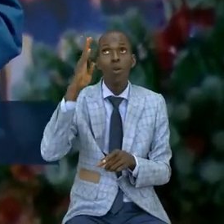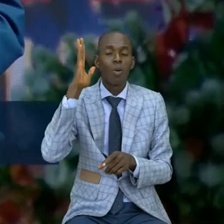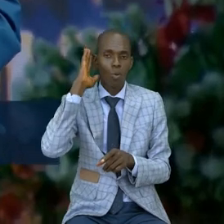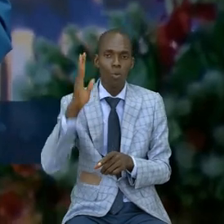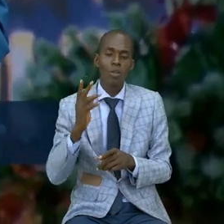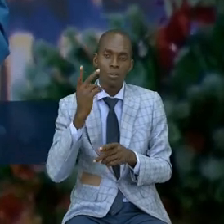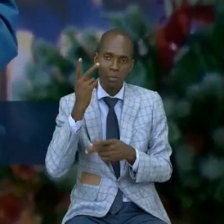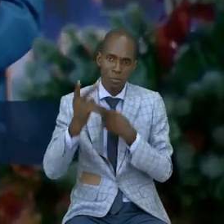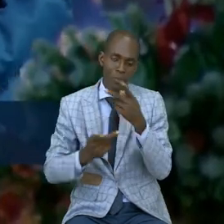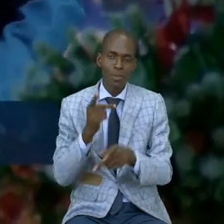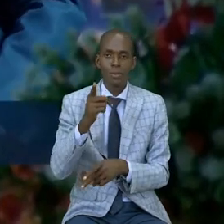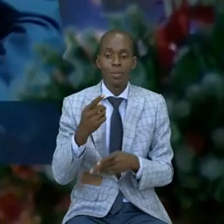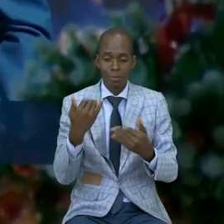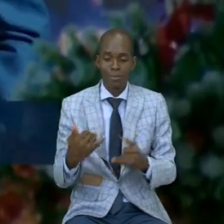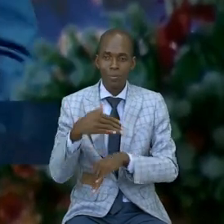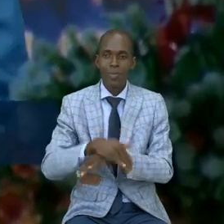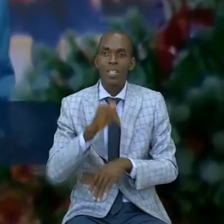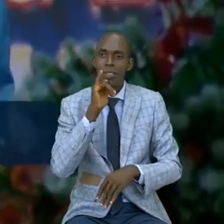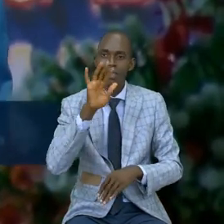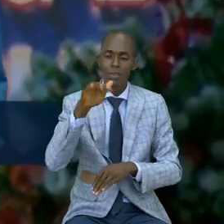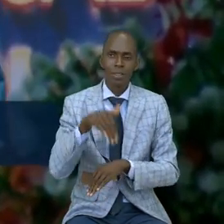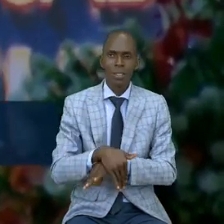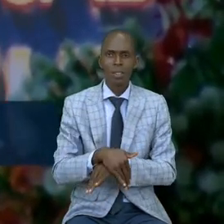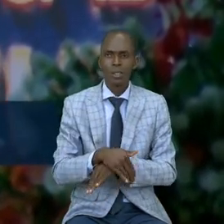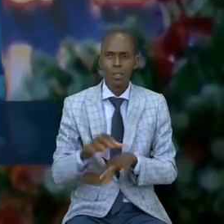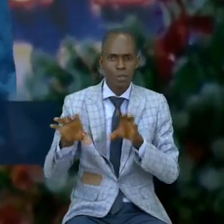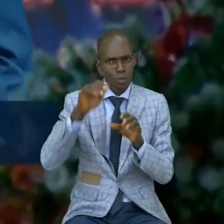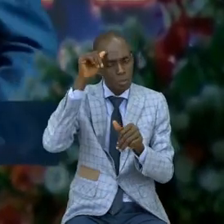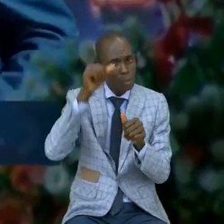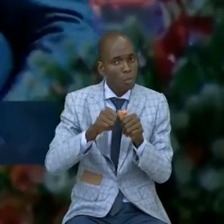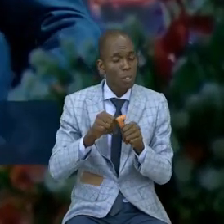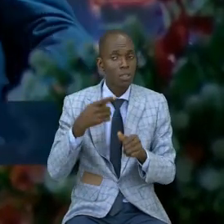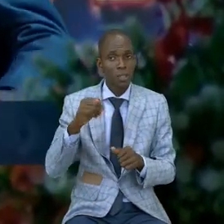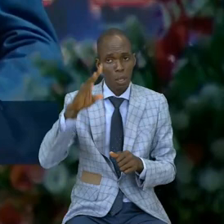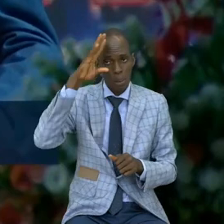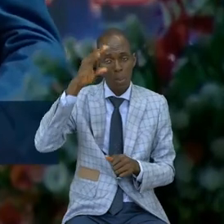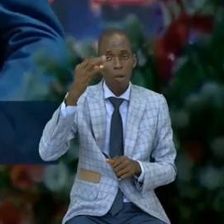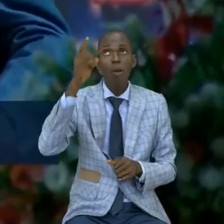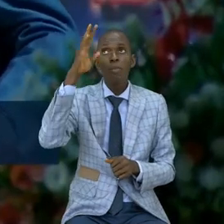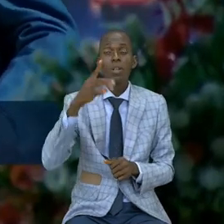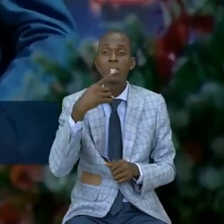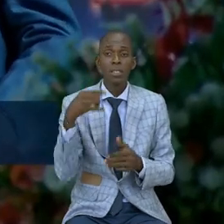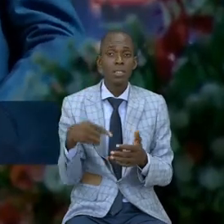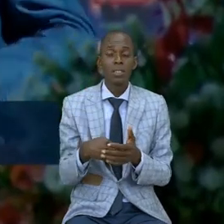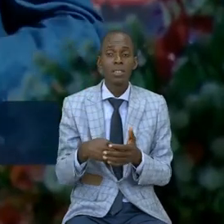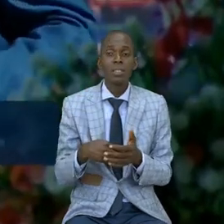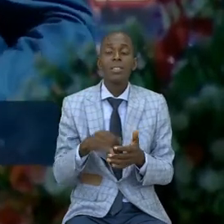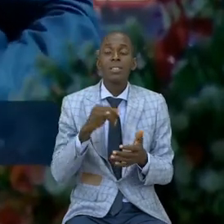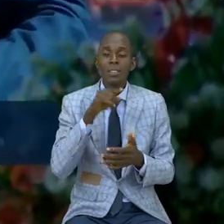Tonight is your night. Do you remember the man of God said it? He said, tonight is your night.